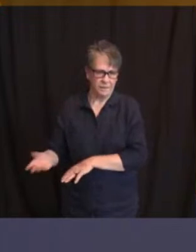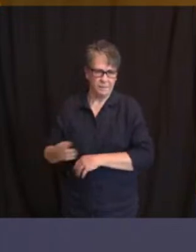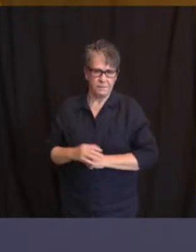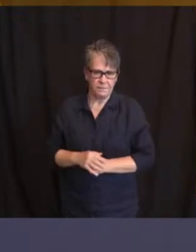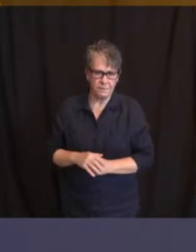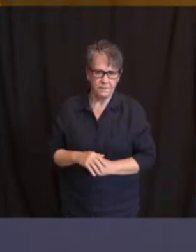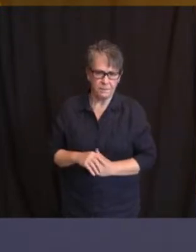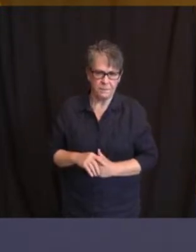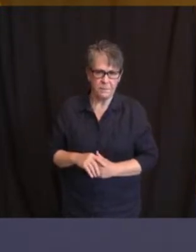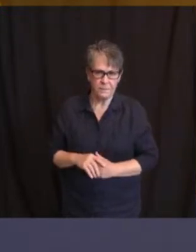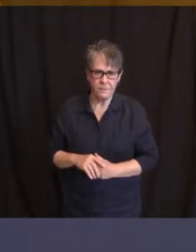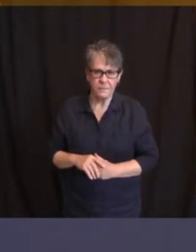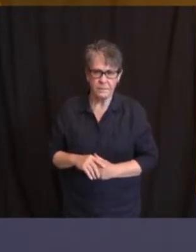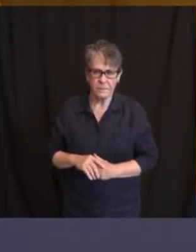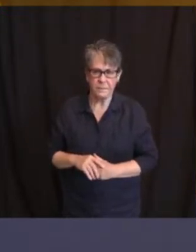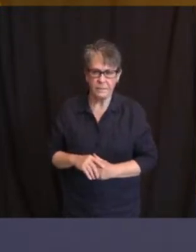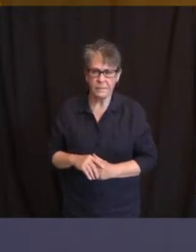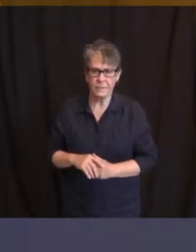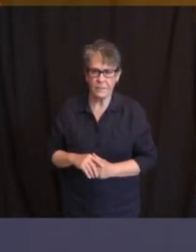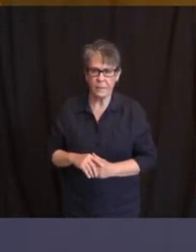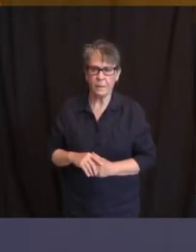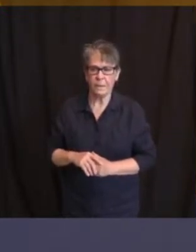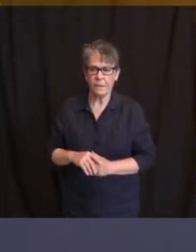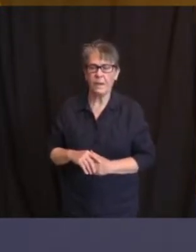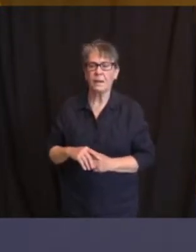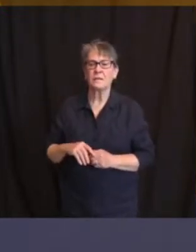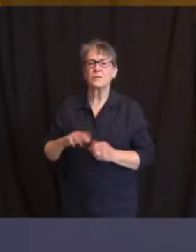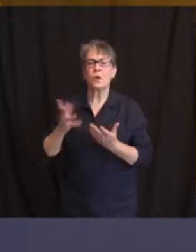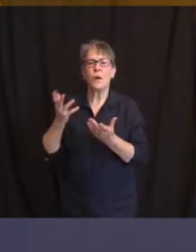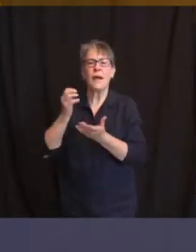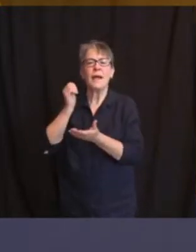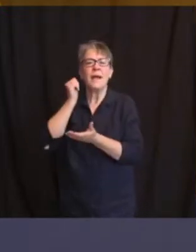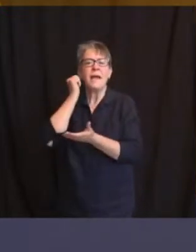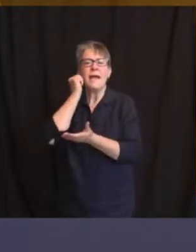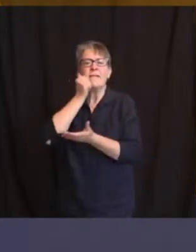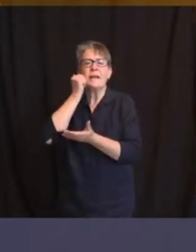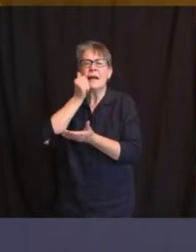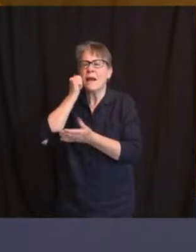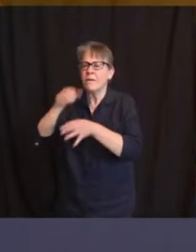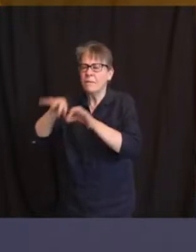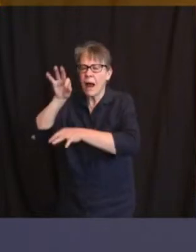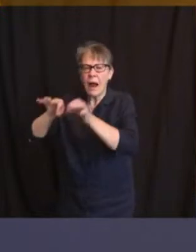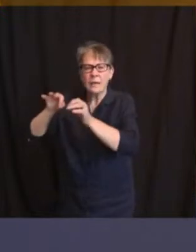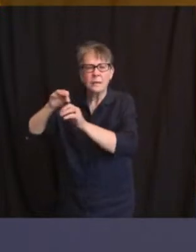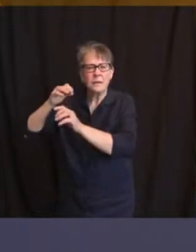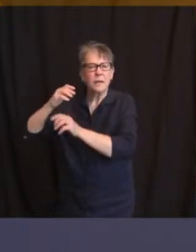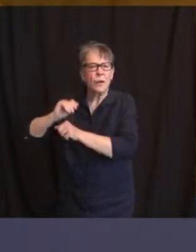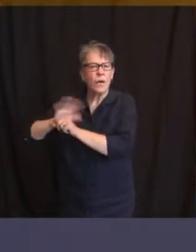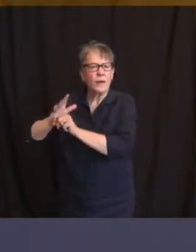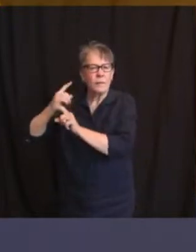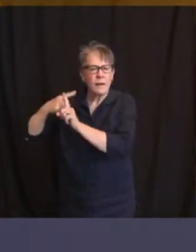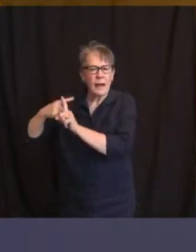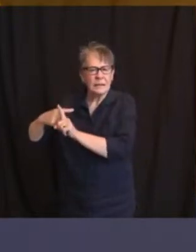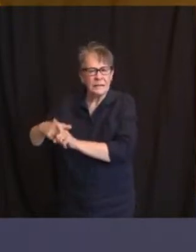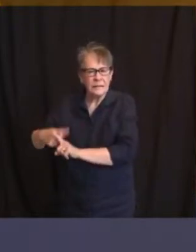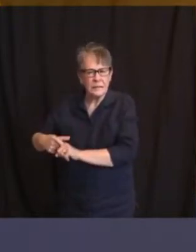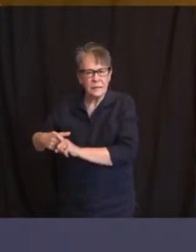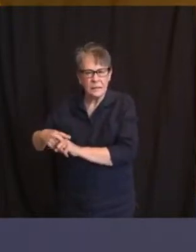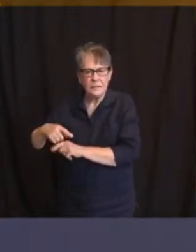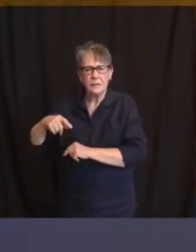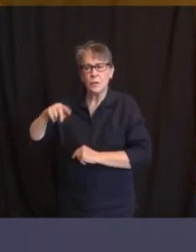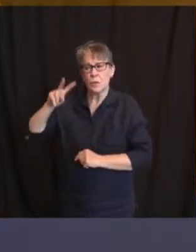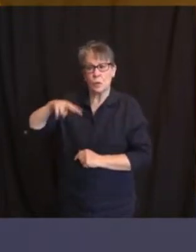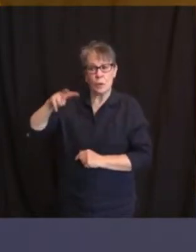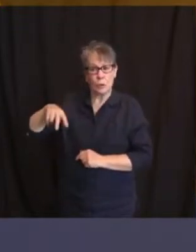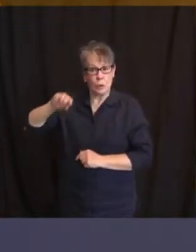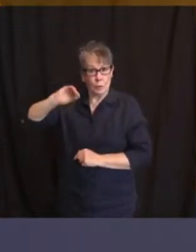The daily percent positivity as of May 9th for New Jersey overall was 22%. In the north, it's